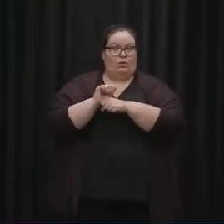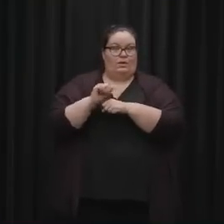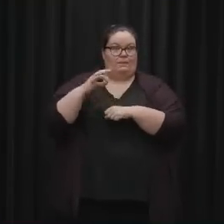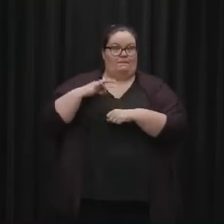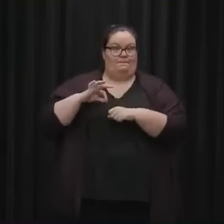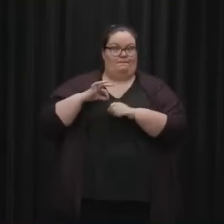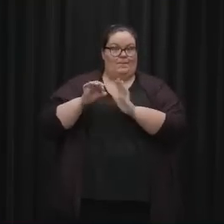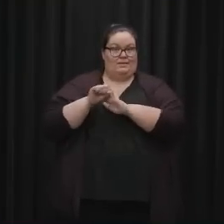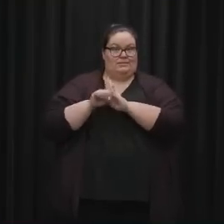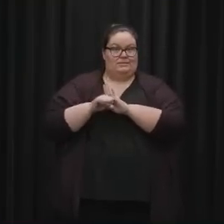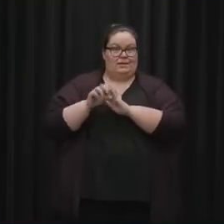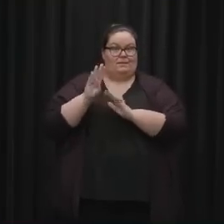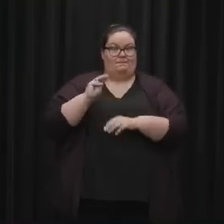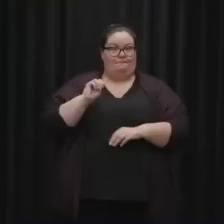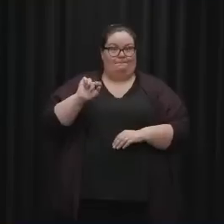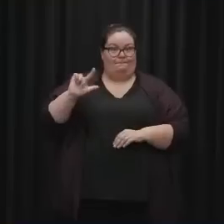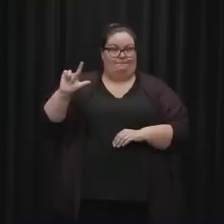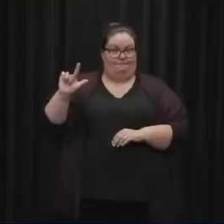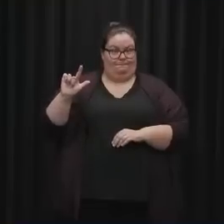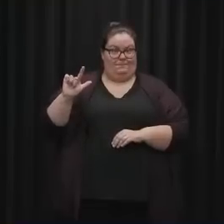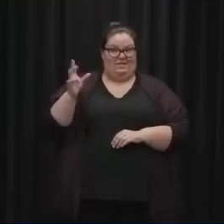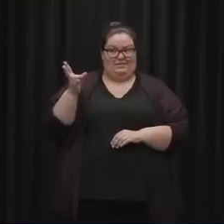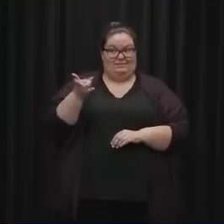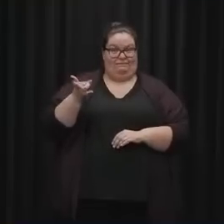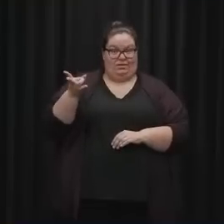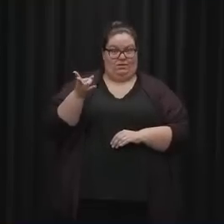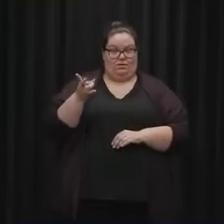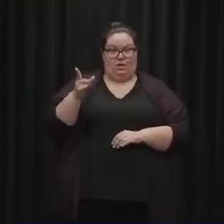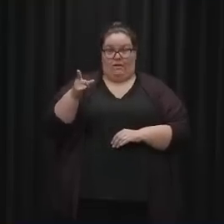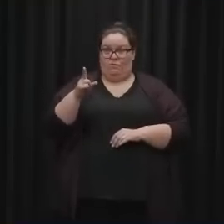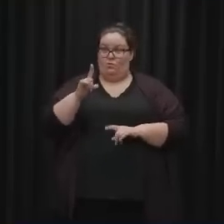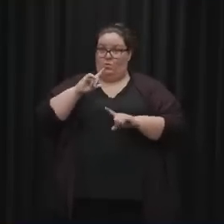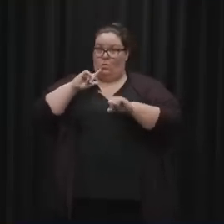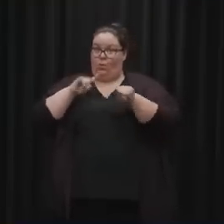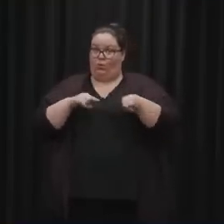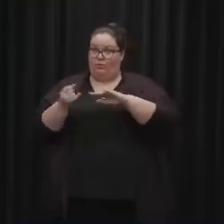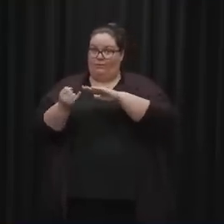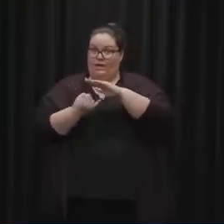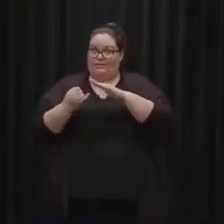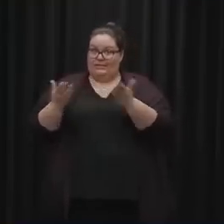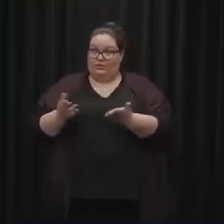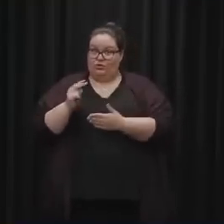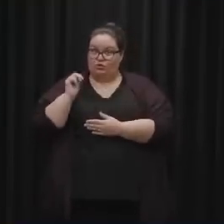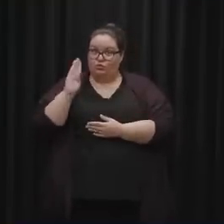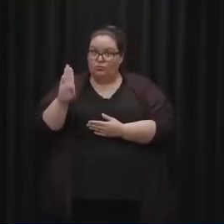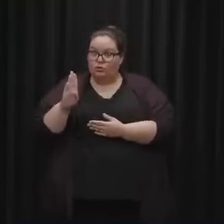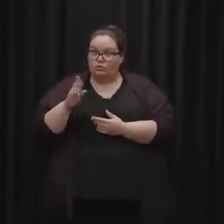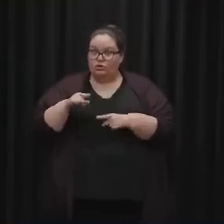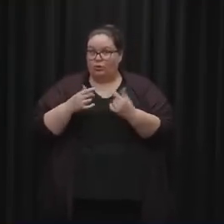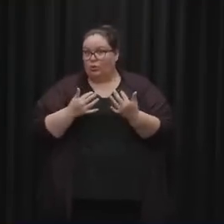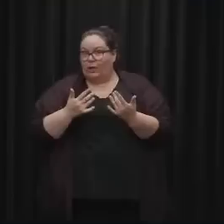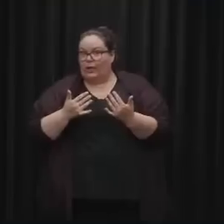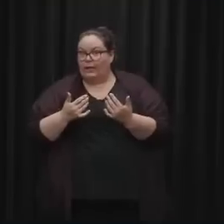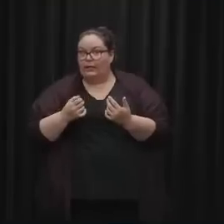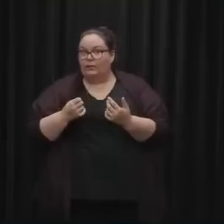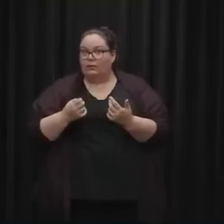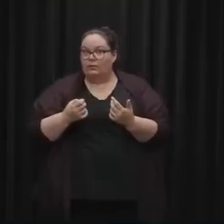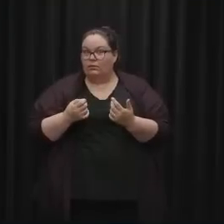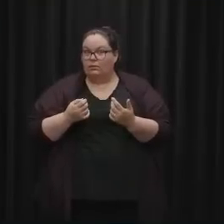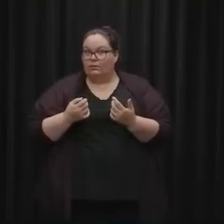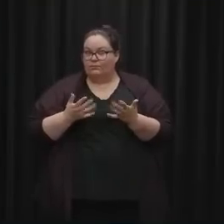side, are you able to order them, or have they been ordered to isolate in New Brunswick while they wait for test